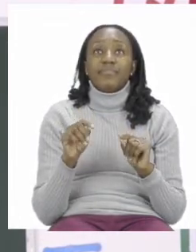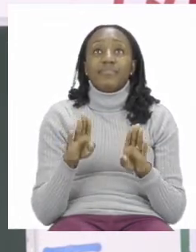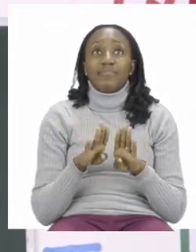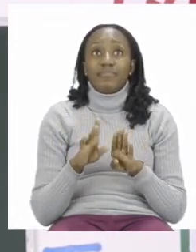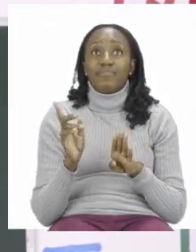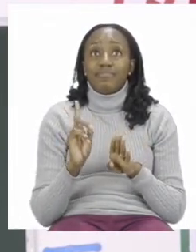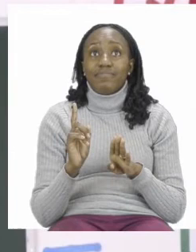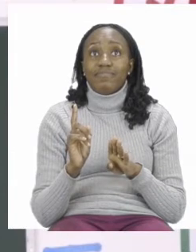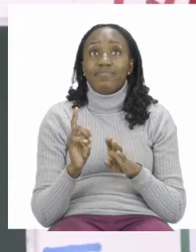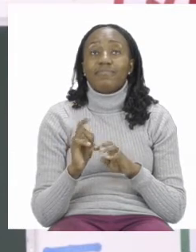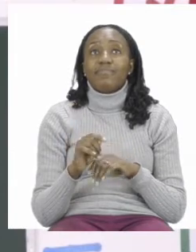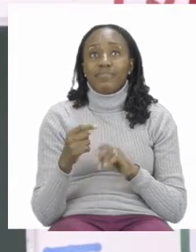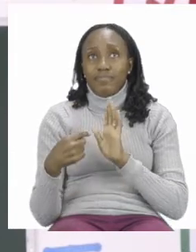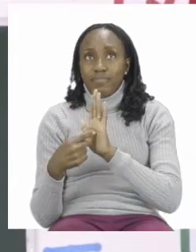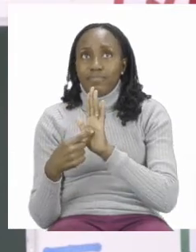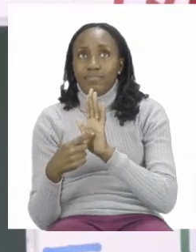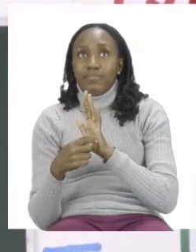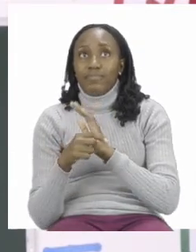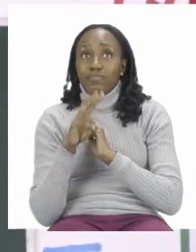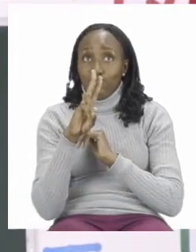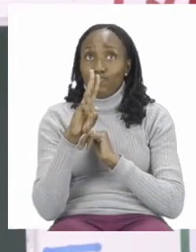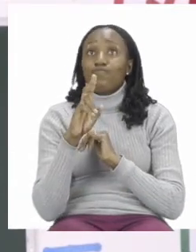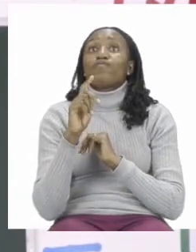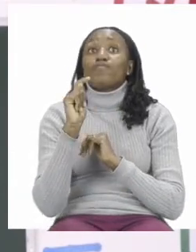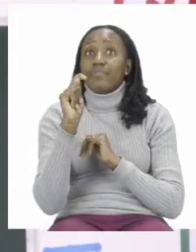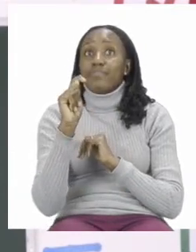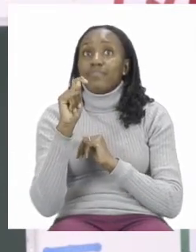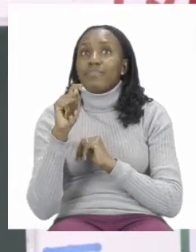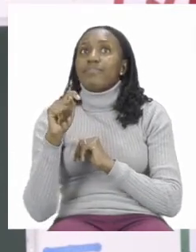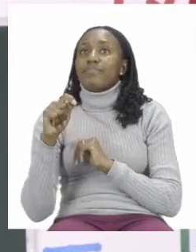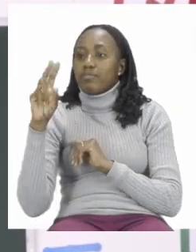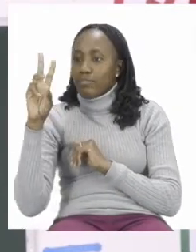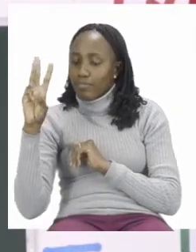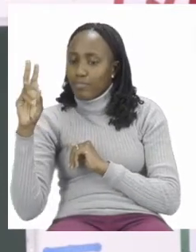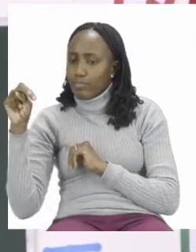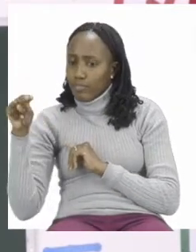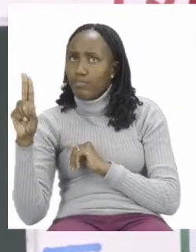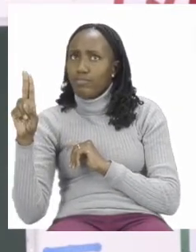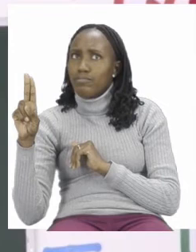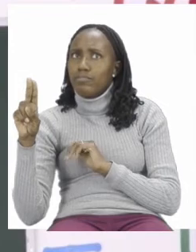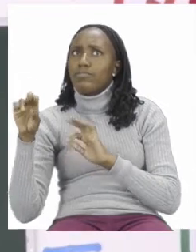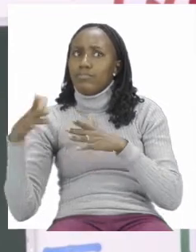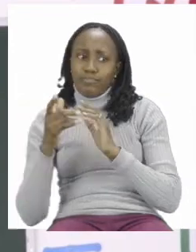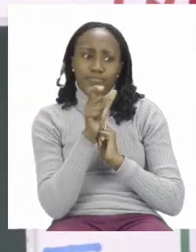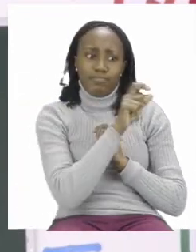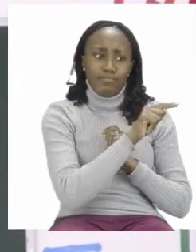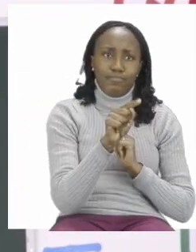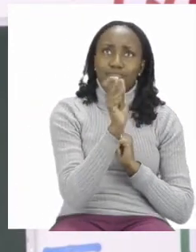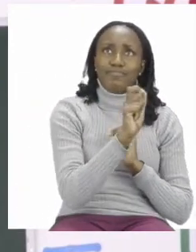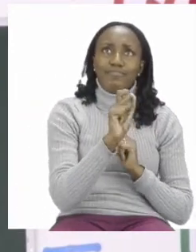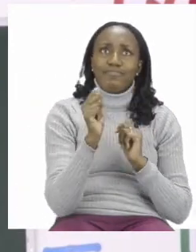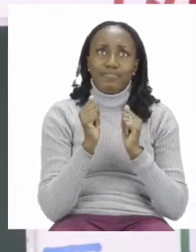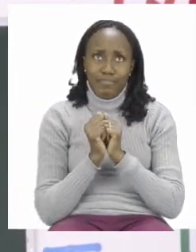have just done. They have given us two tens and three units. So instead